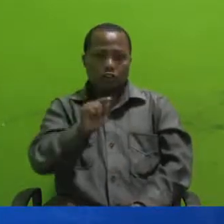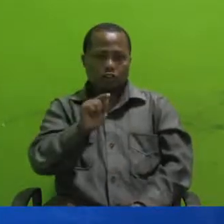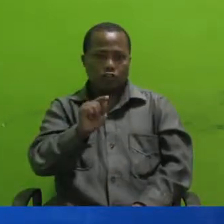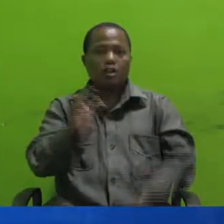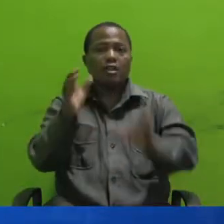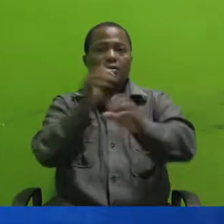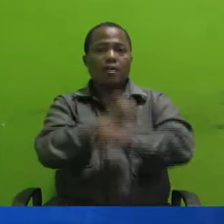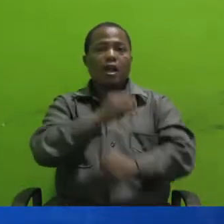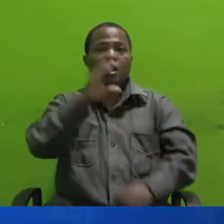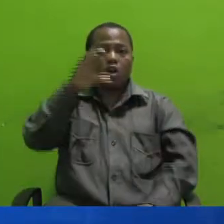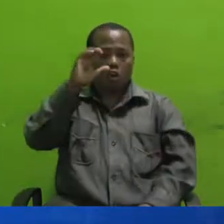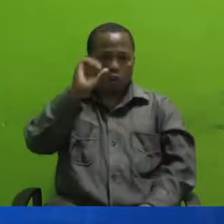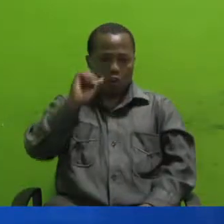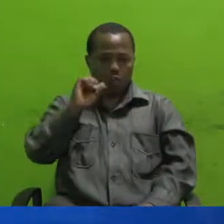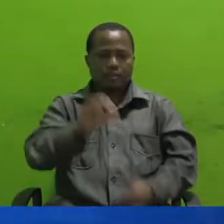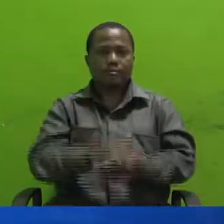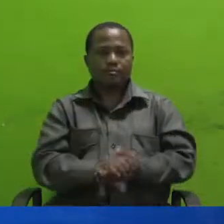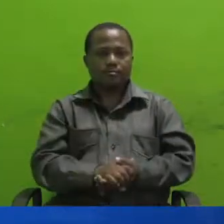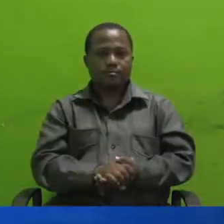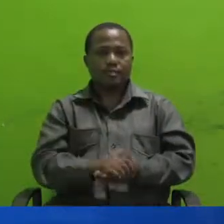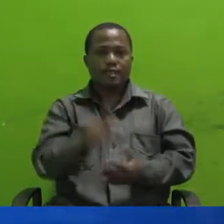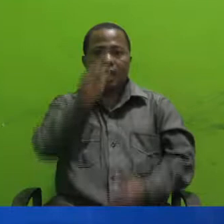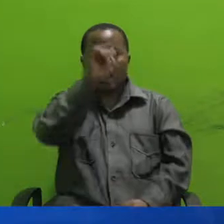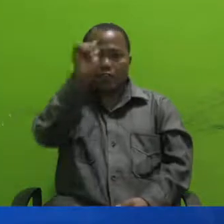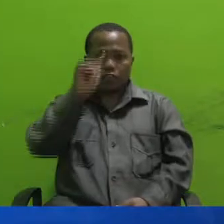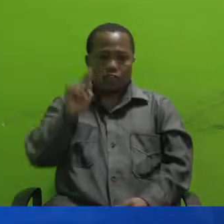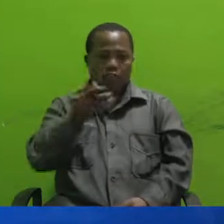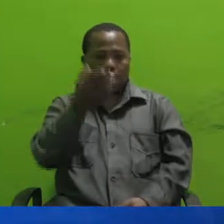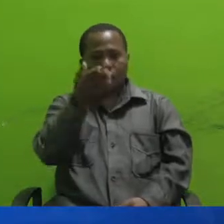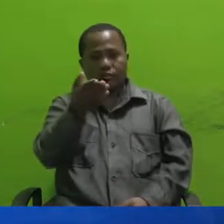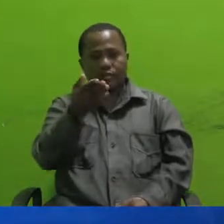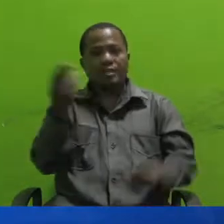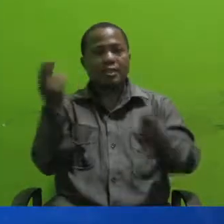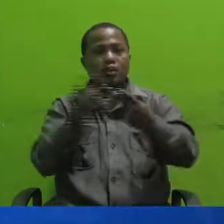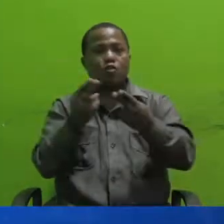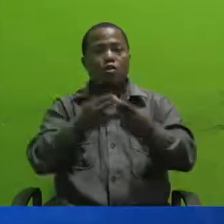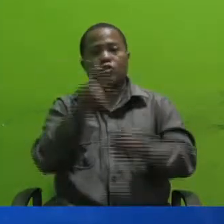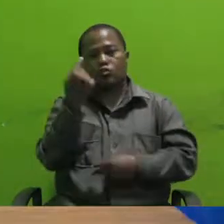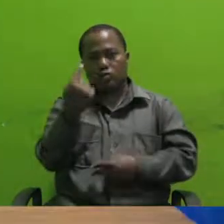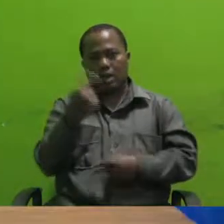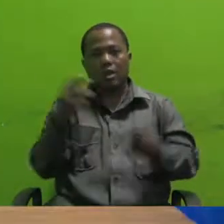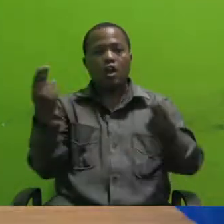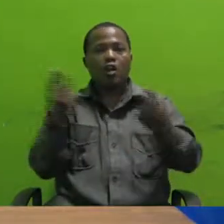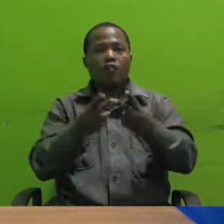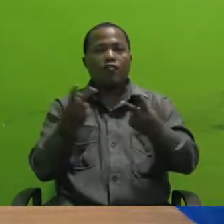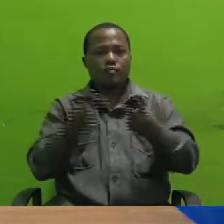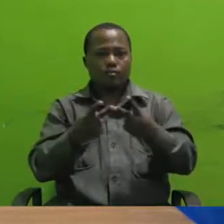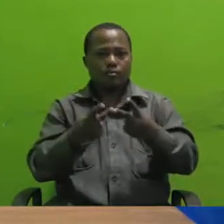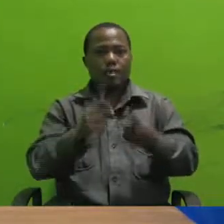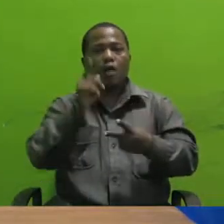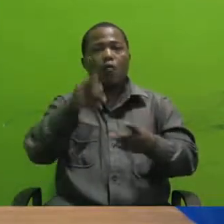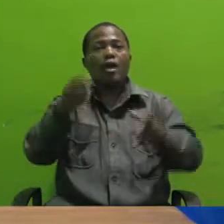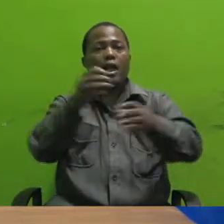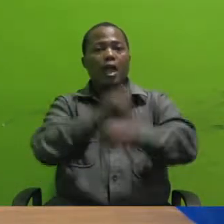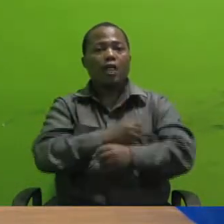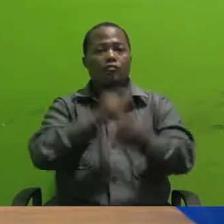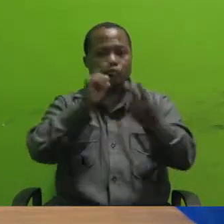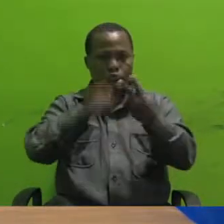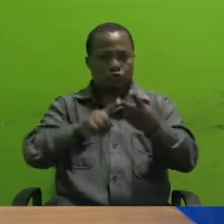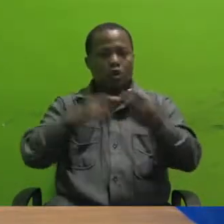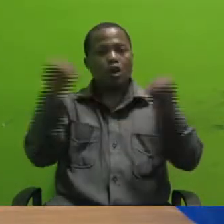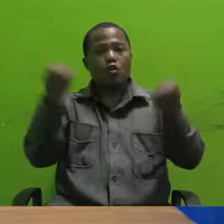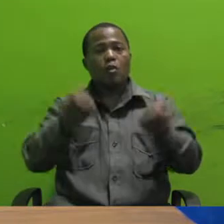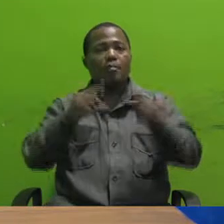mean between sine and cosine, that the sum, the square of their sum is equal to 1. But also if we have